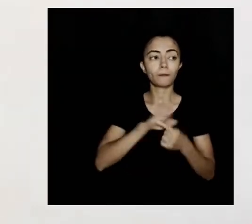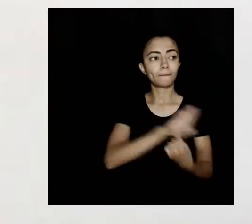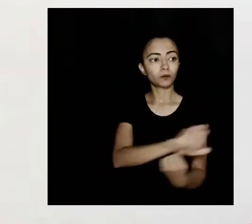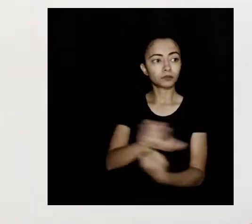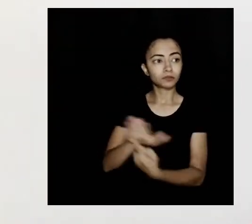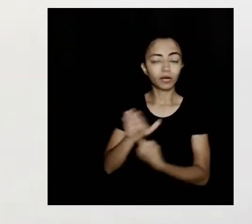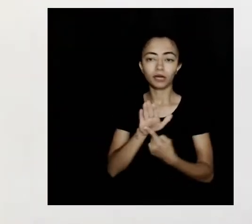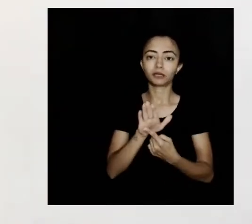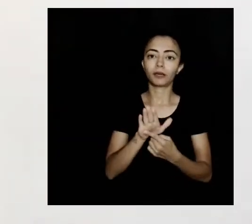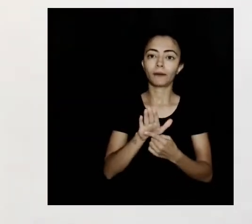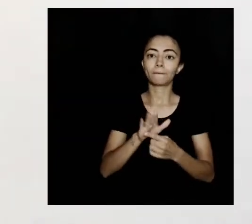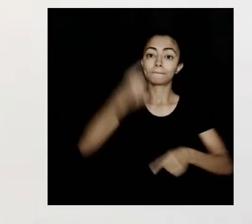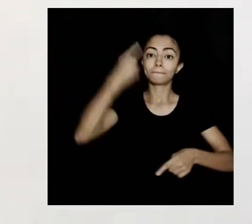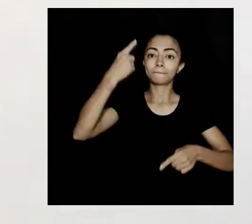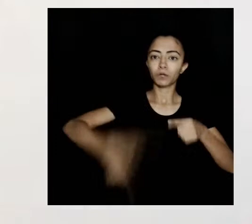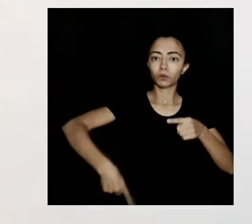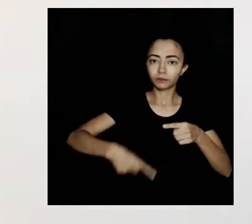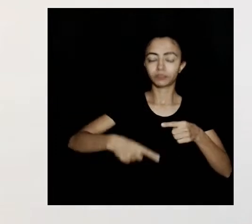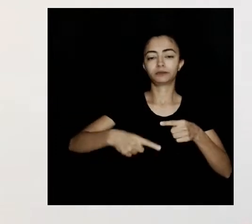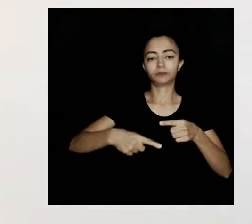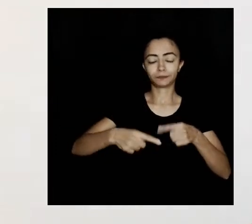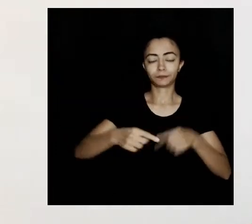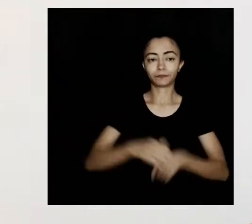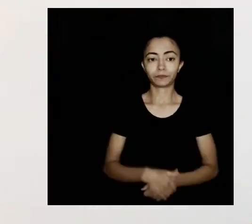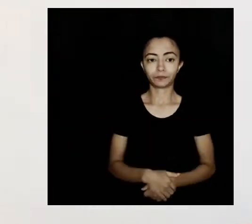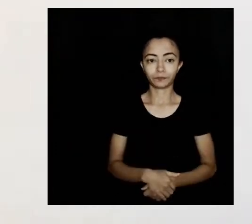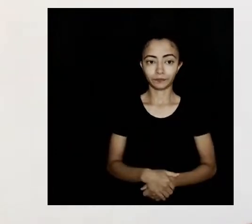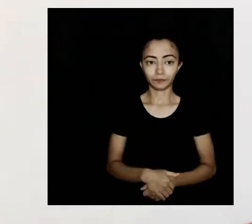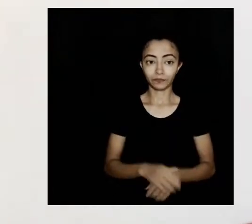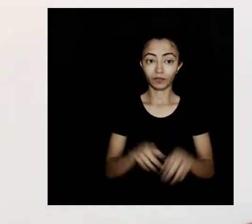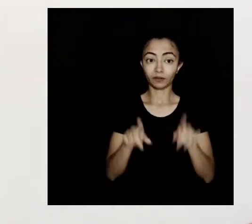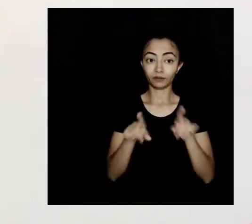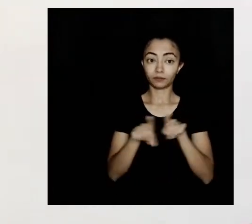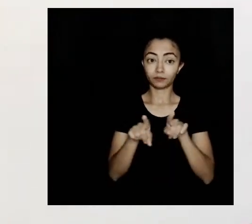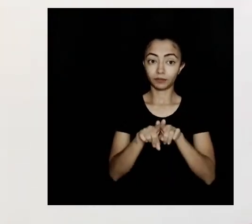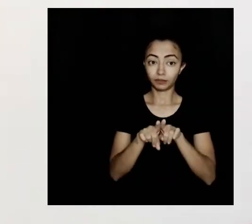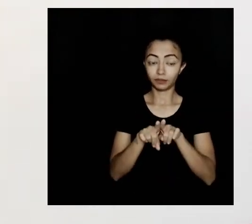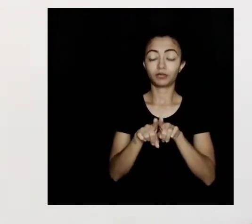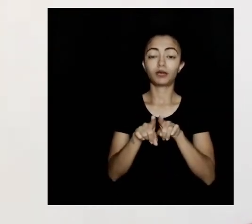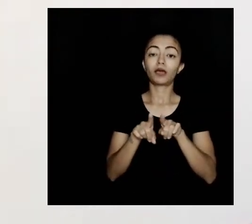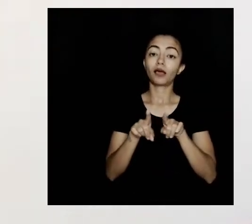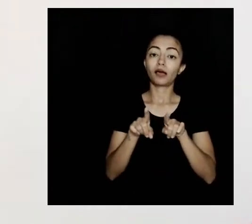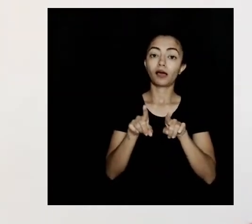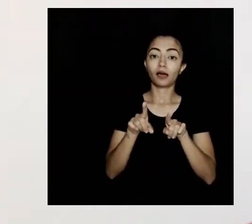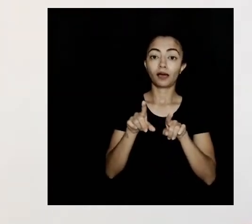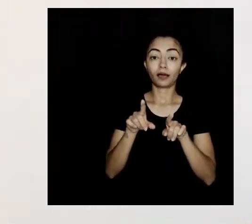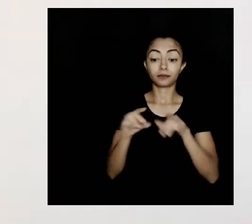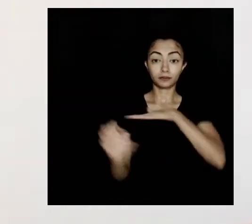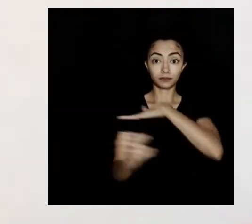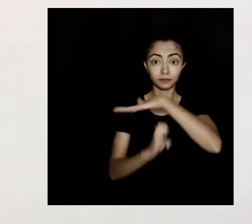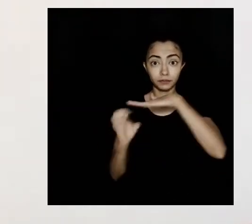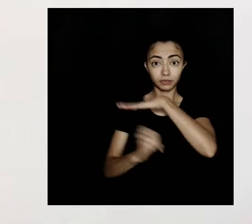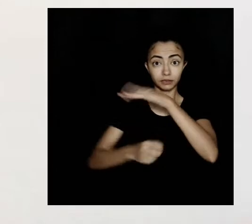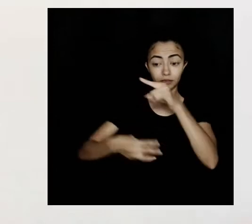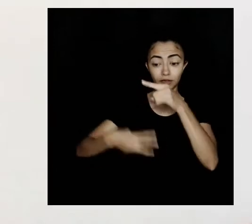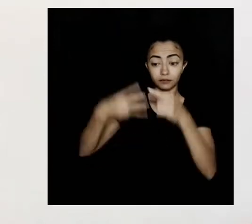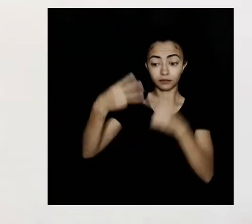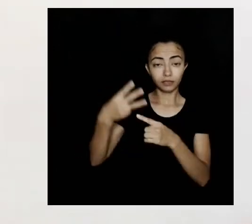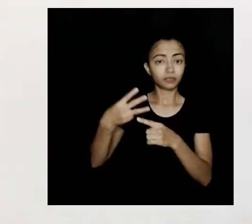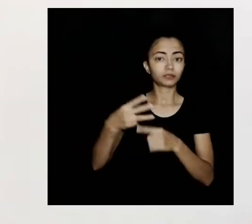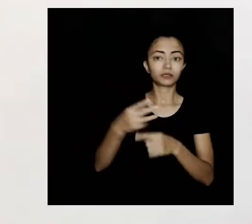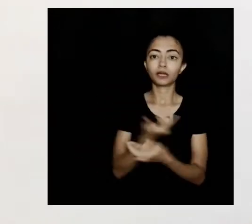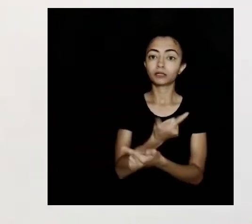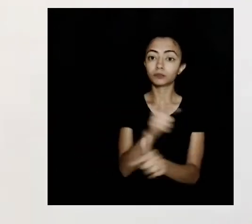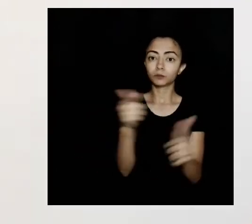this practice be considered as illegal. Apart from this, both Nestle, Magic Johnson,